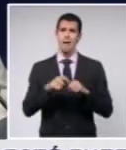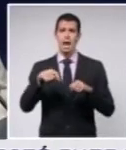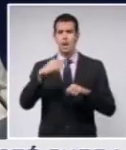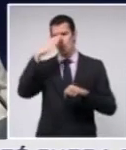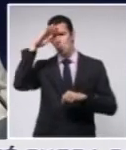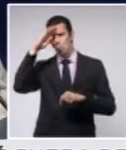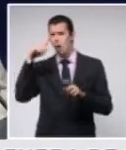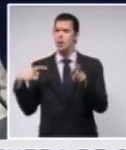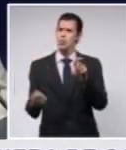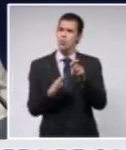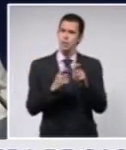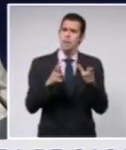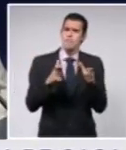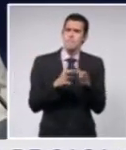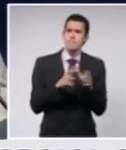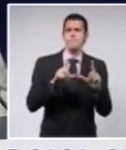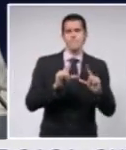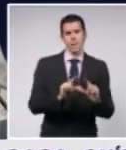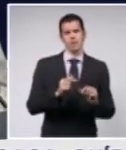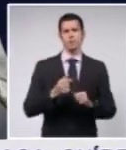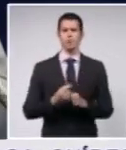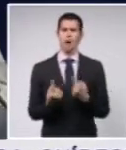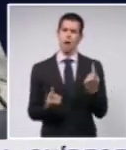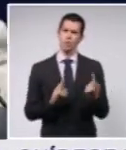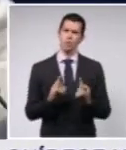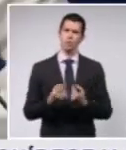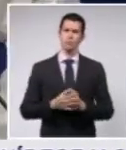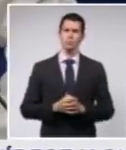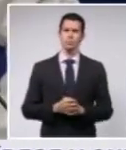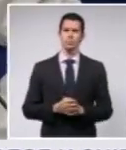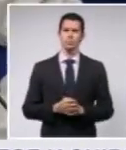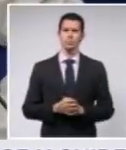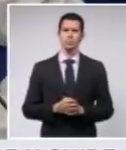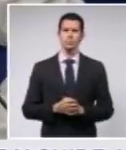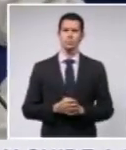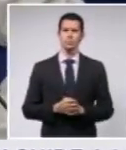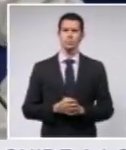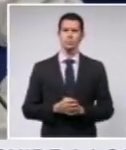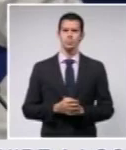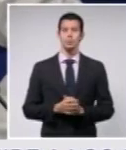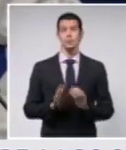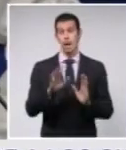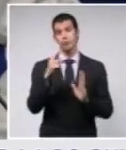2 in Sancti Spiritus, and 18 in Ciego de Ávila.